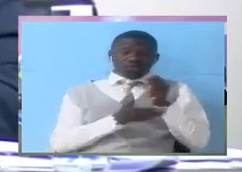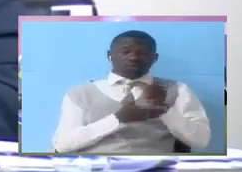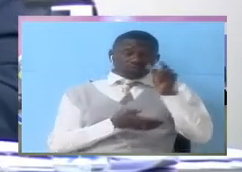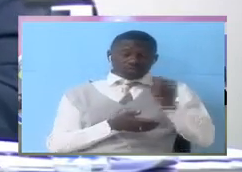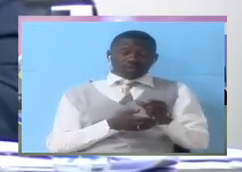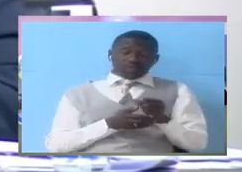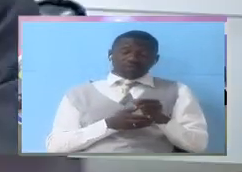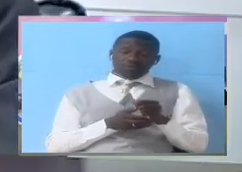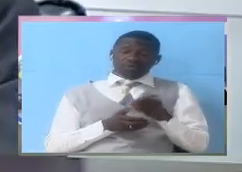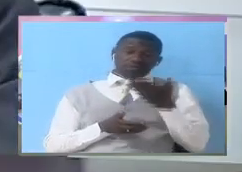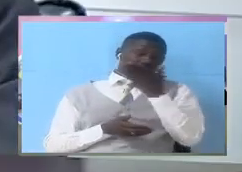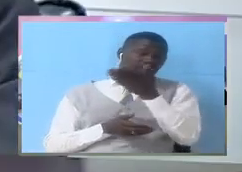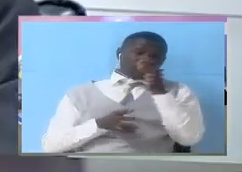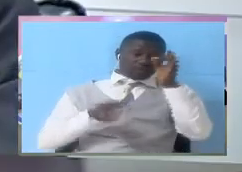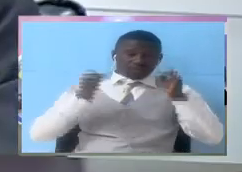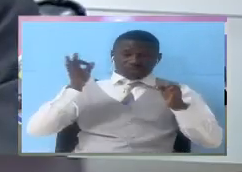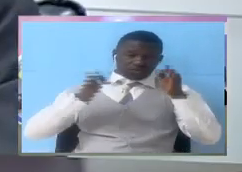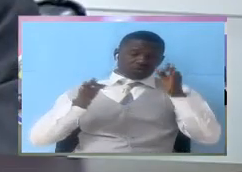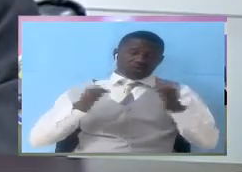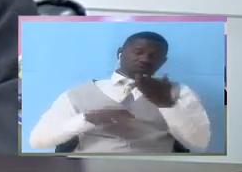I